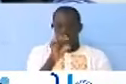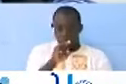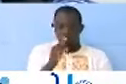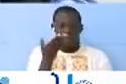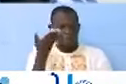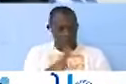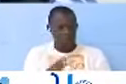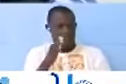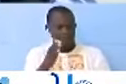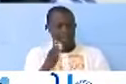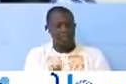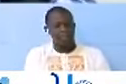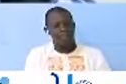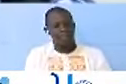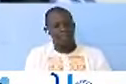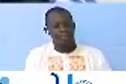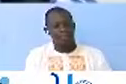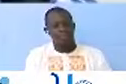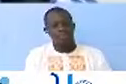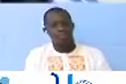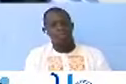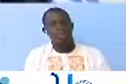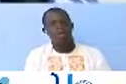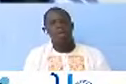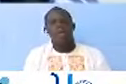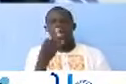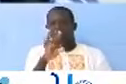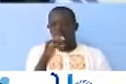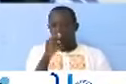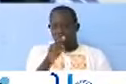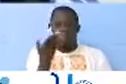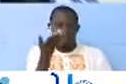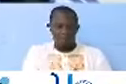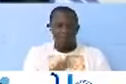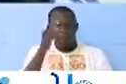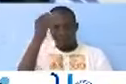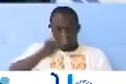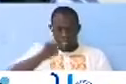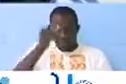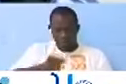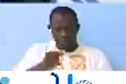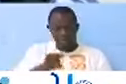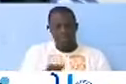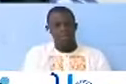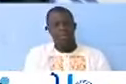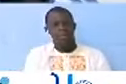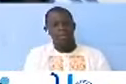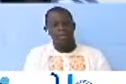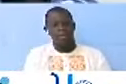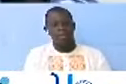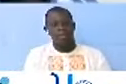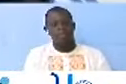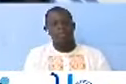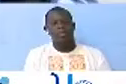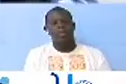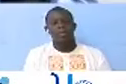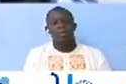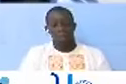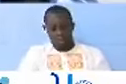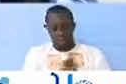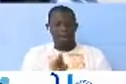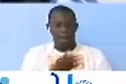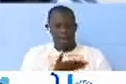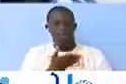if you ni bora minto ni bora santo do if you come from the provinces santo name le bela they have